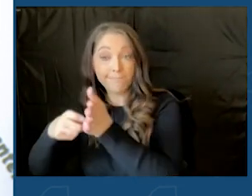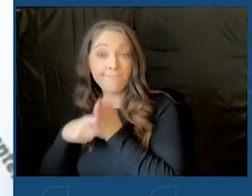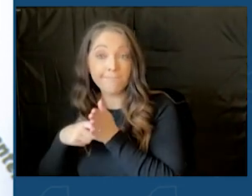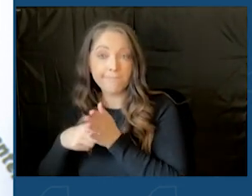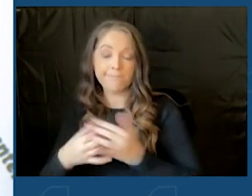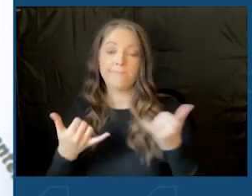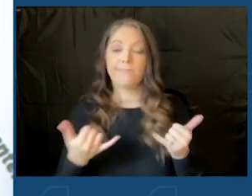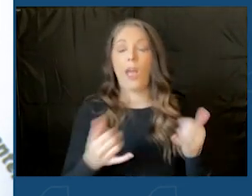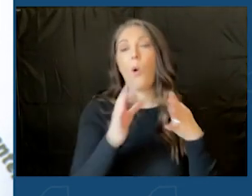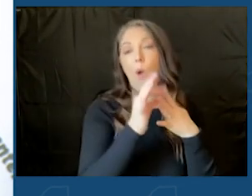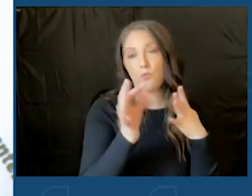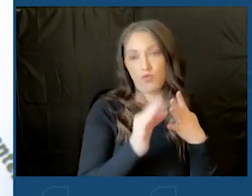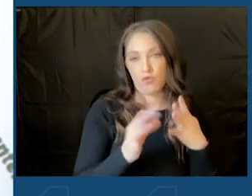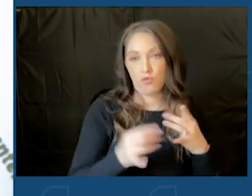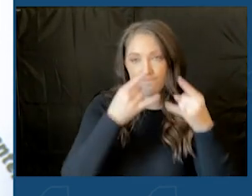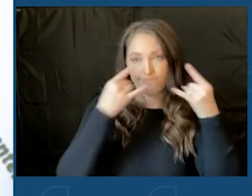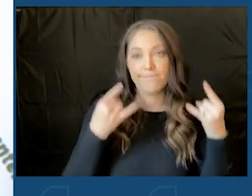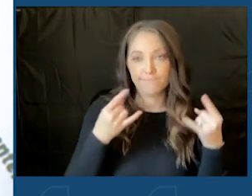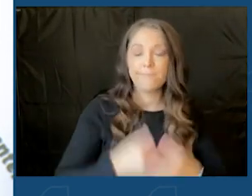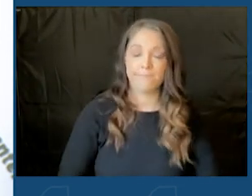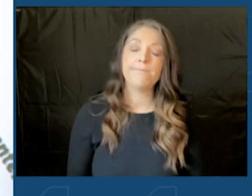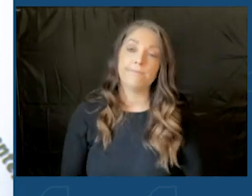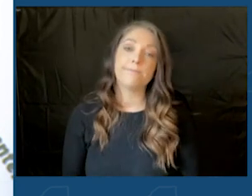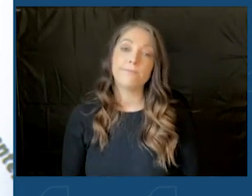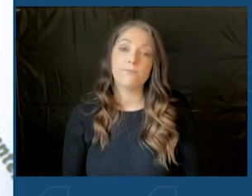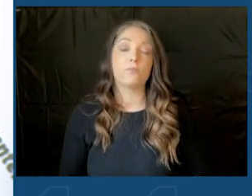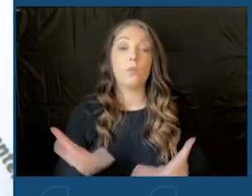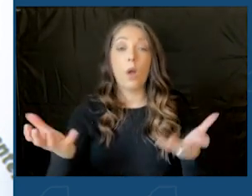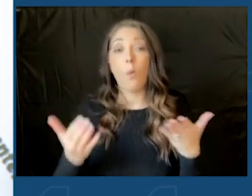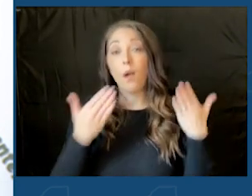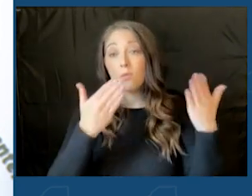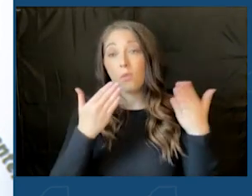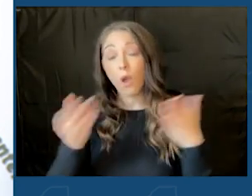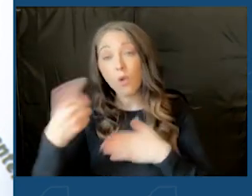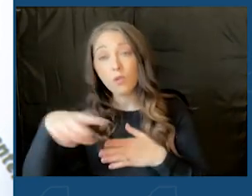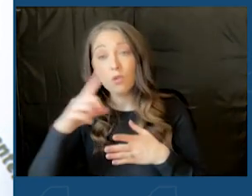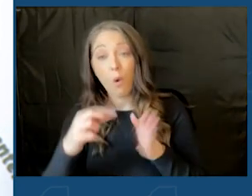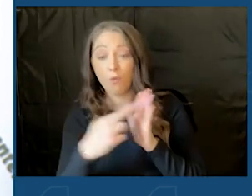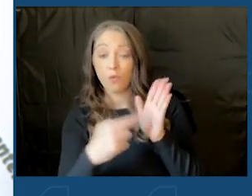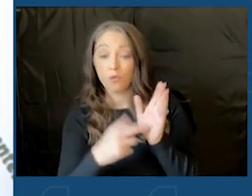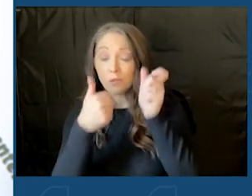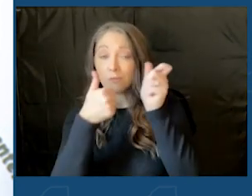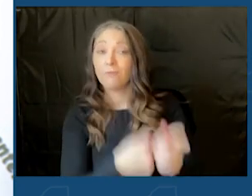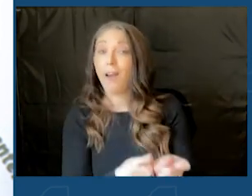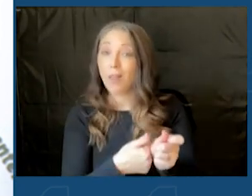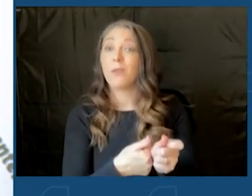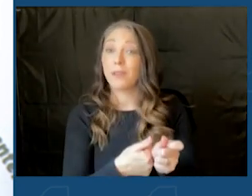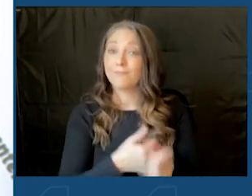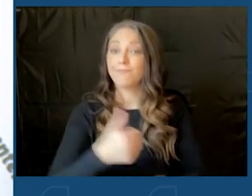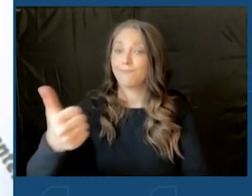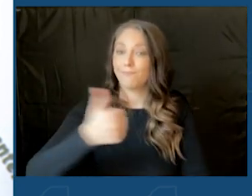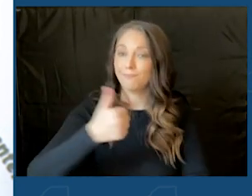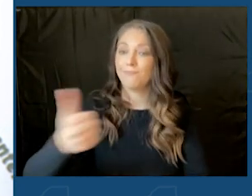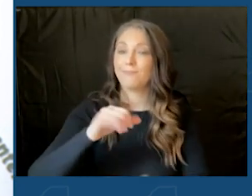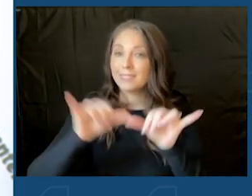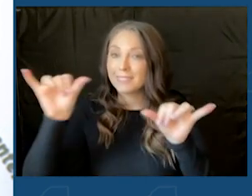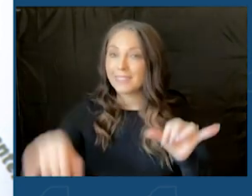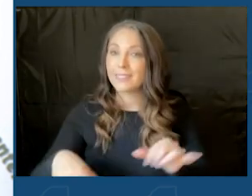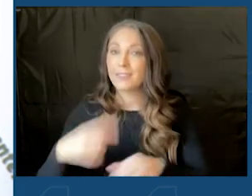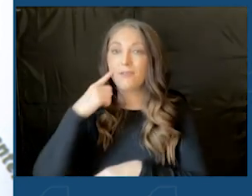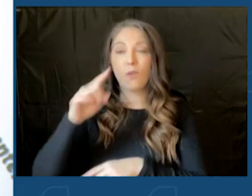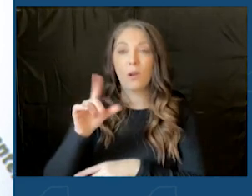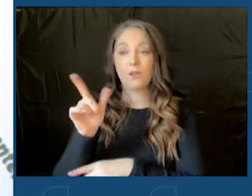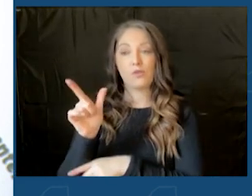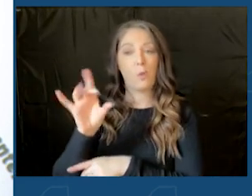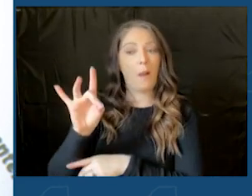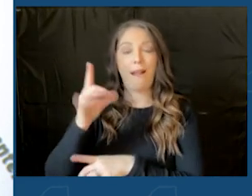so I want to thank everyone who's been complying on our transit systems for 28 months, a